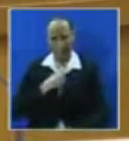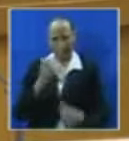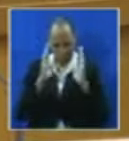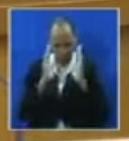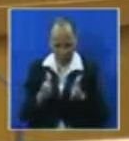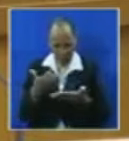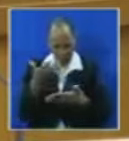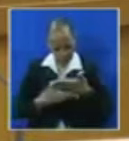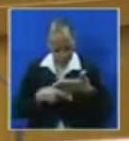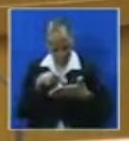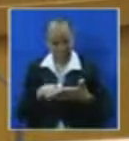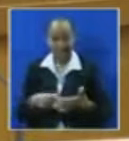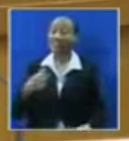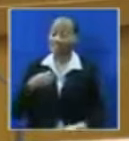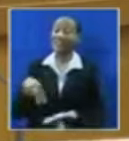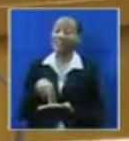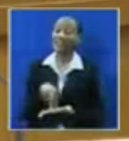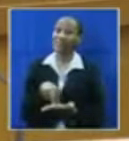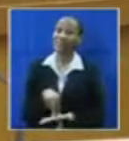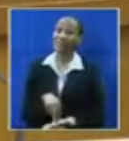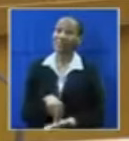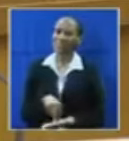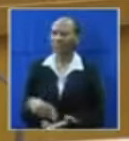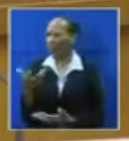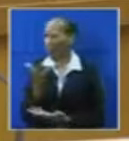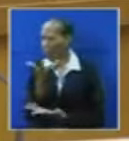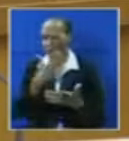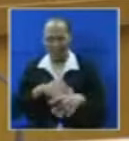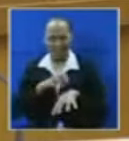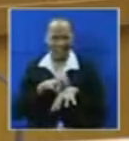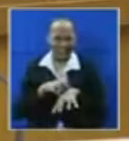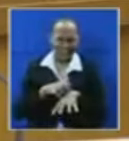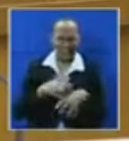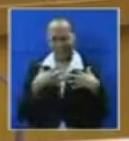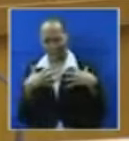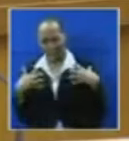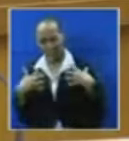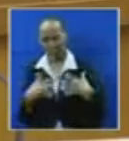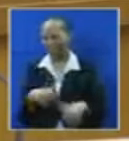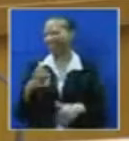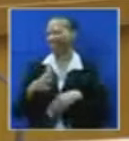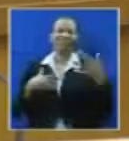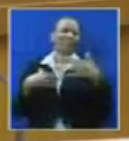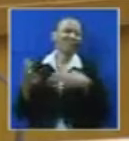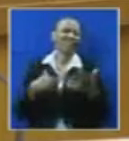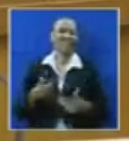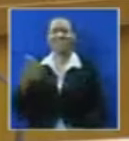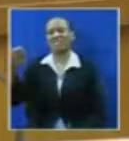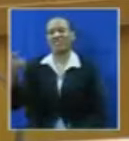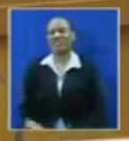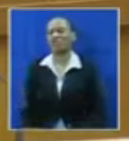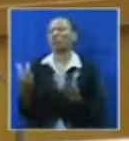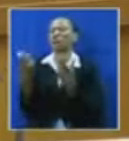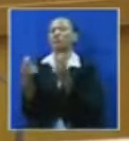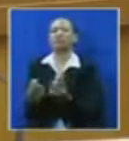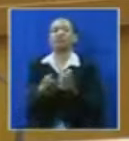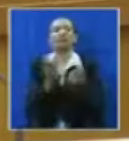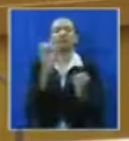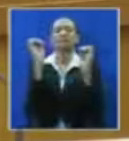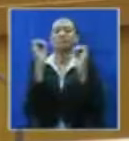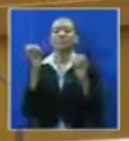proceed. I'm standing here so I can irritate you. You can be emotional anyhow you want. There is nothing you can do. I'm